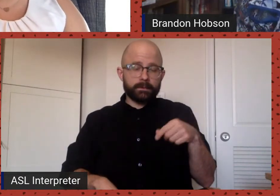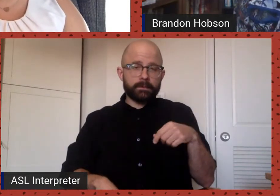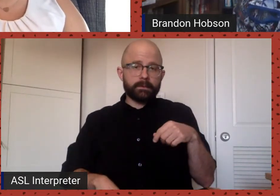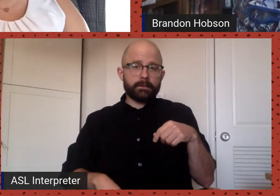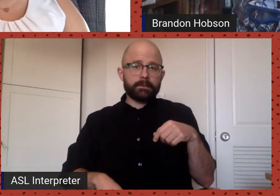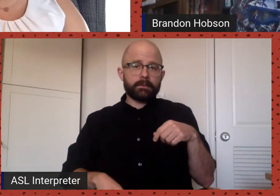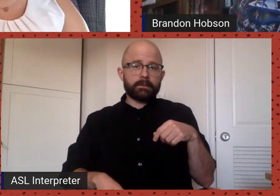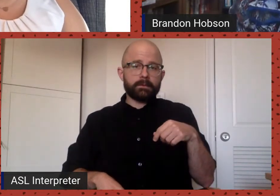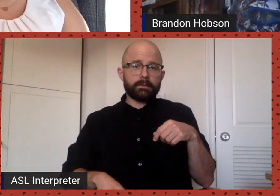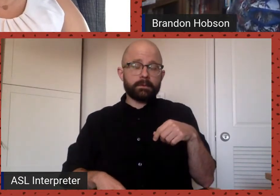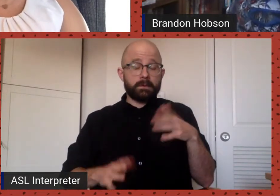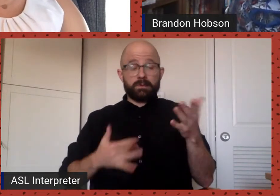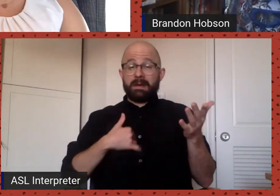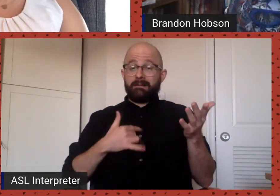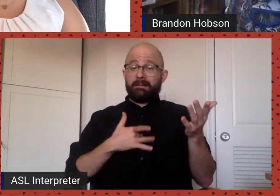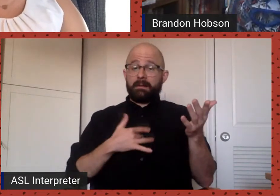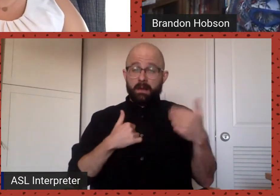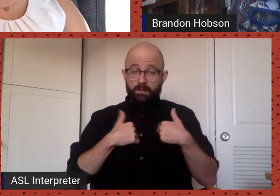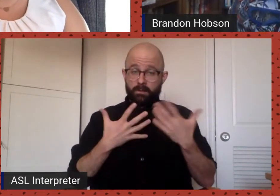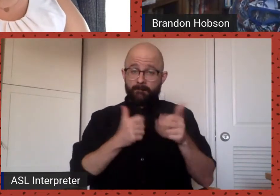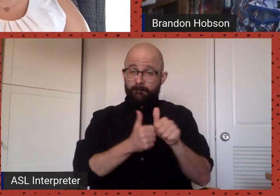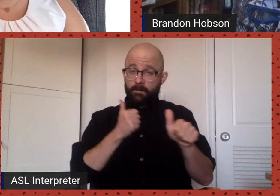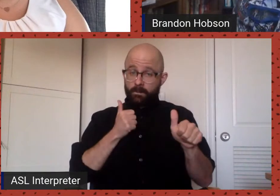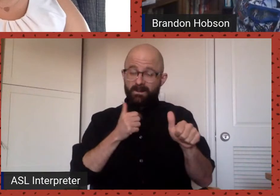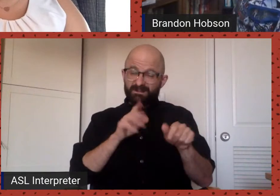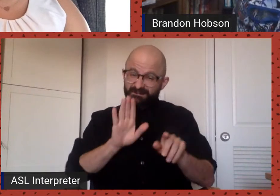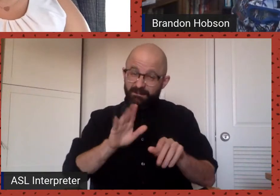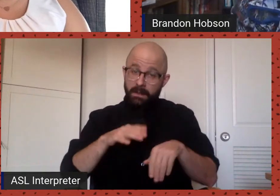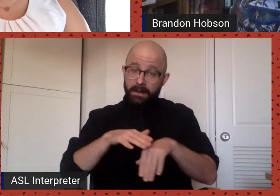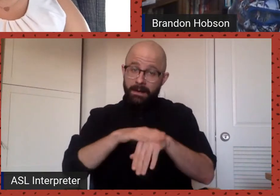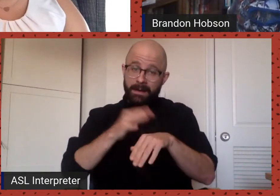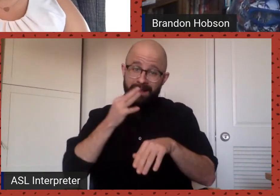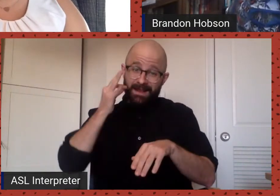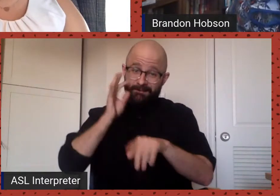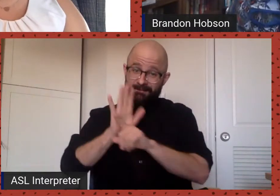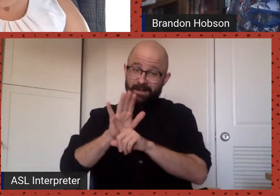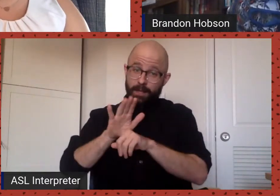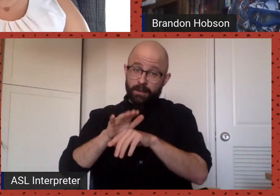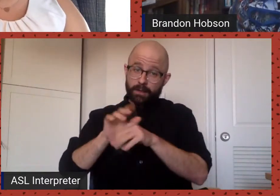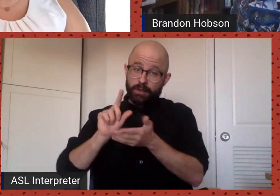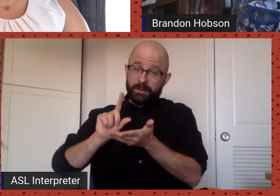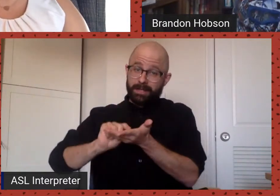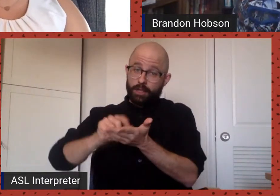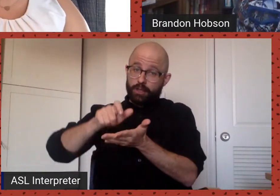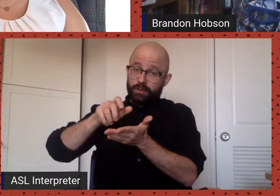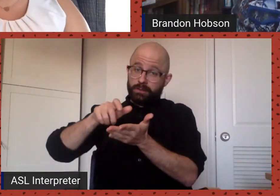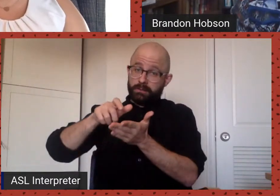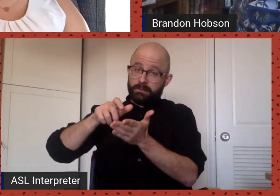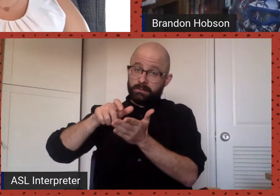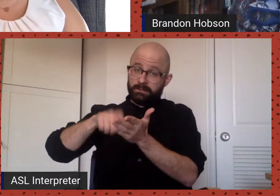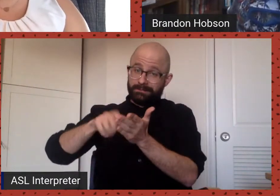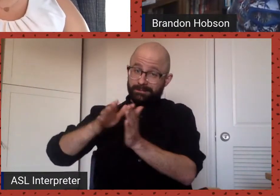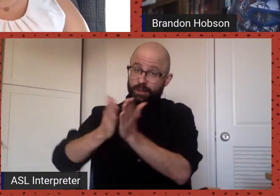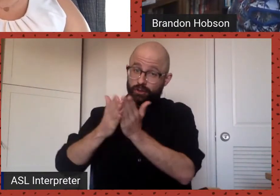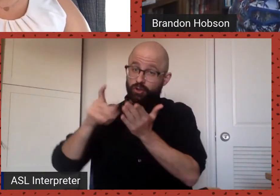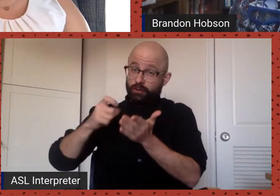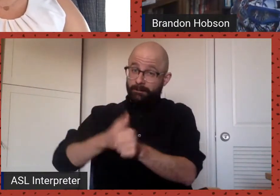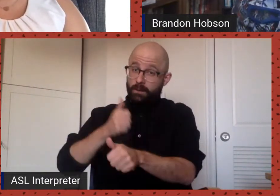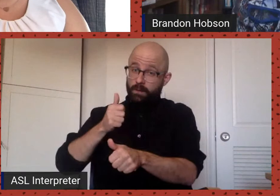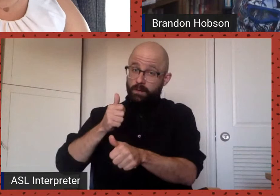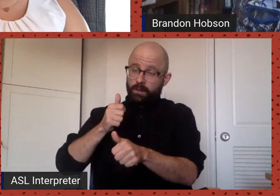Native literature should avoid, is falling into stereotypes, right? And I think a lot